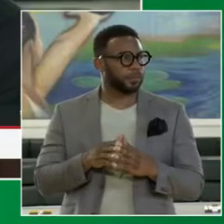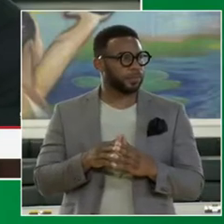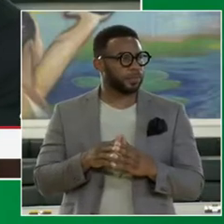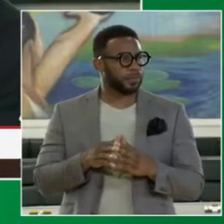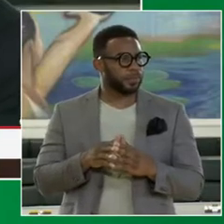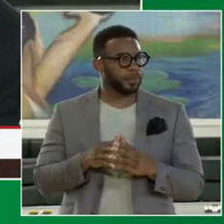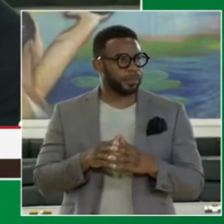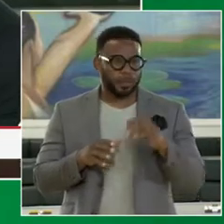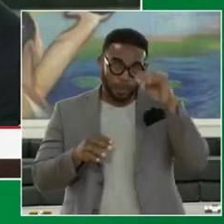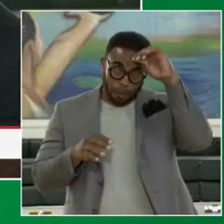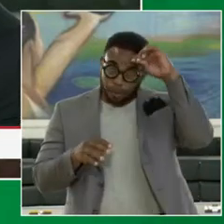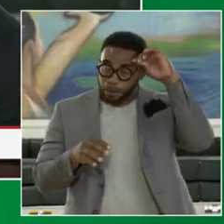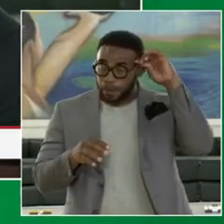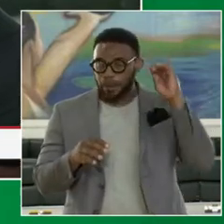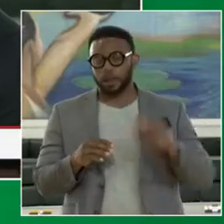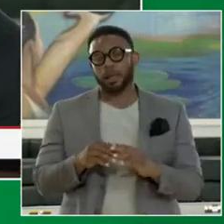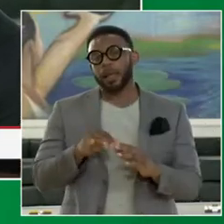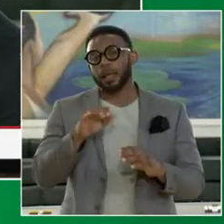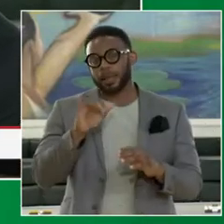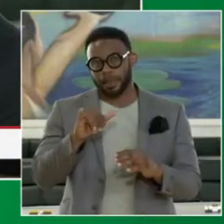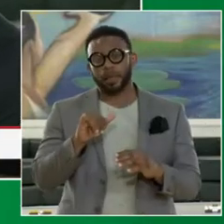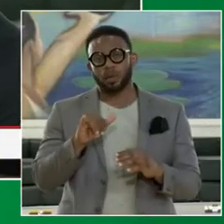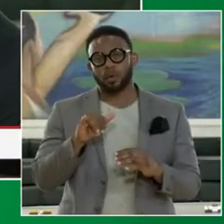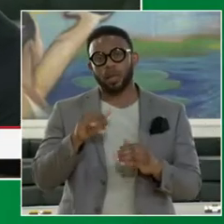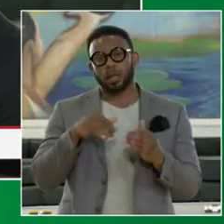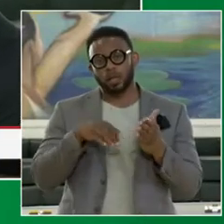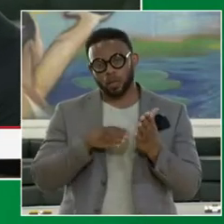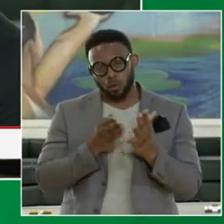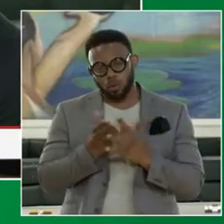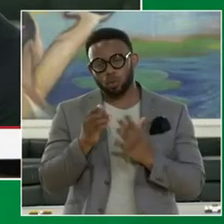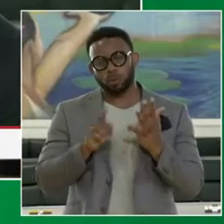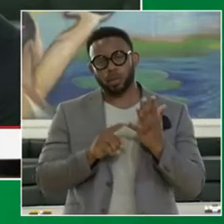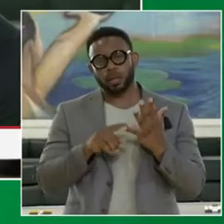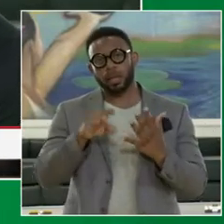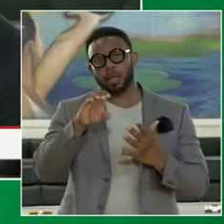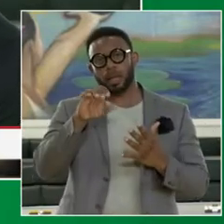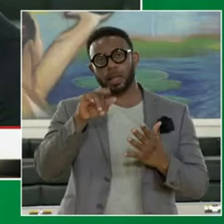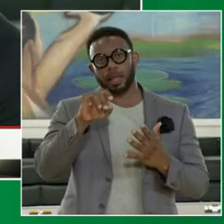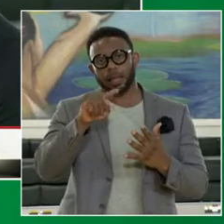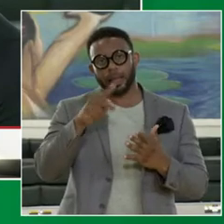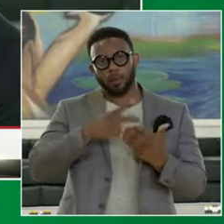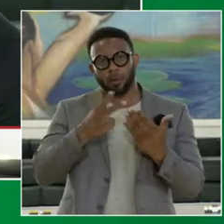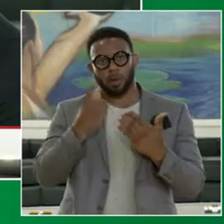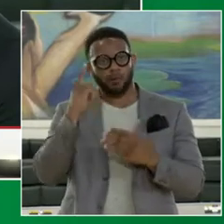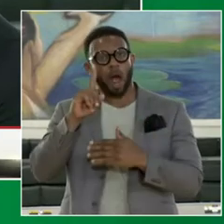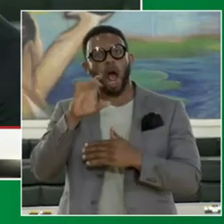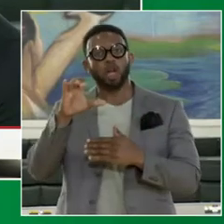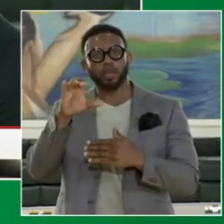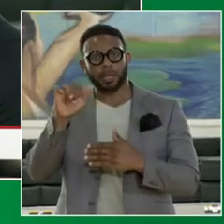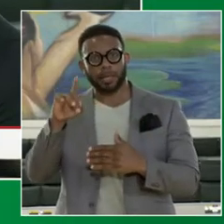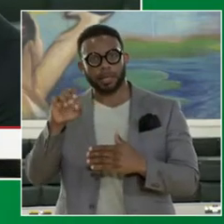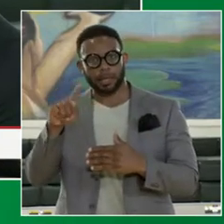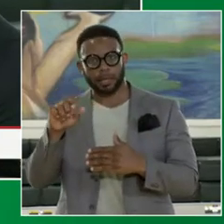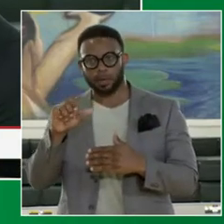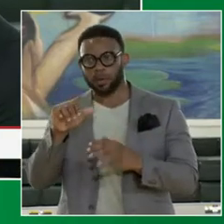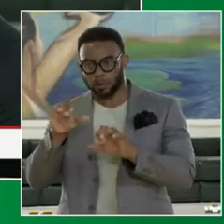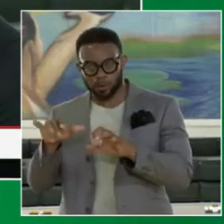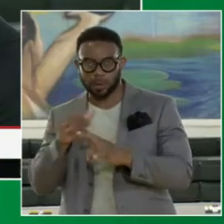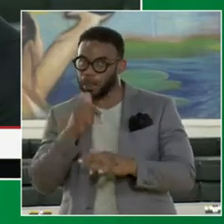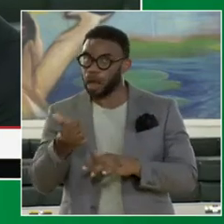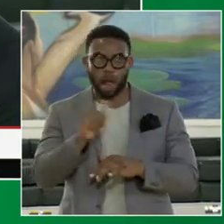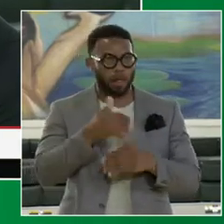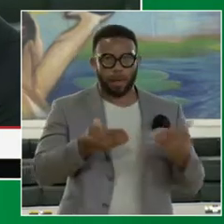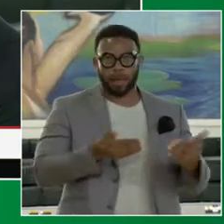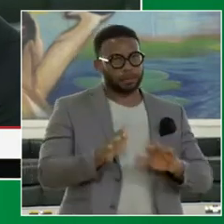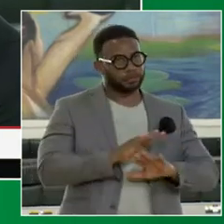council and sent to the mayor, was in our cadet program, and that was for 100 cadets. So we were able to do that. We weren't able to do any